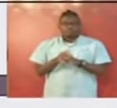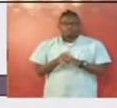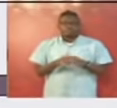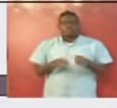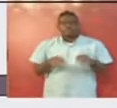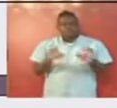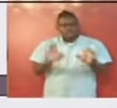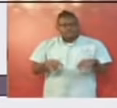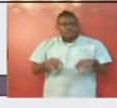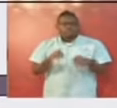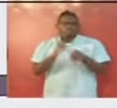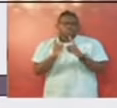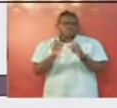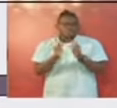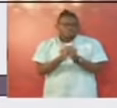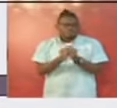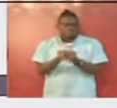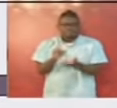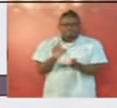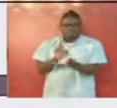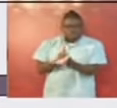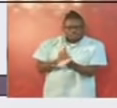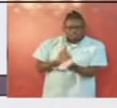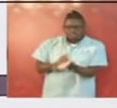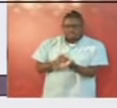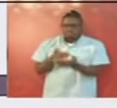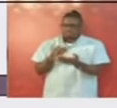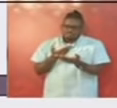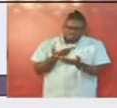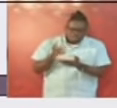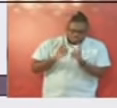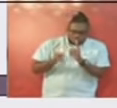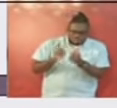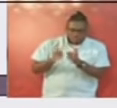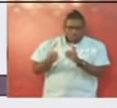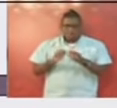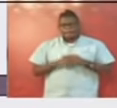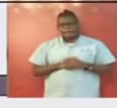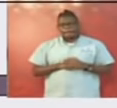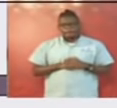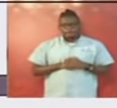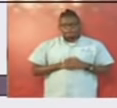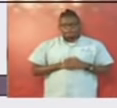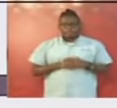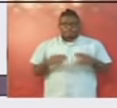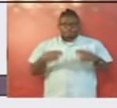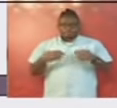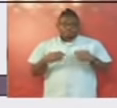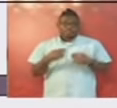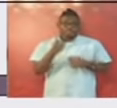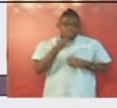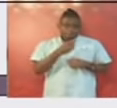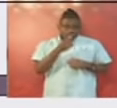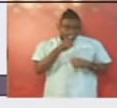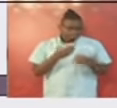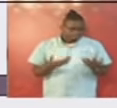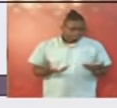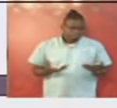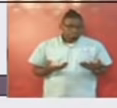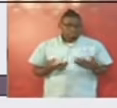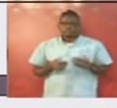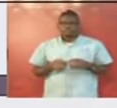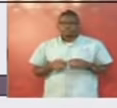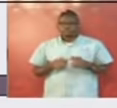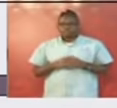doctor, and as a public health message, especially if you're suffering from some of these chronic illnesses, to check your vitamin D levels